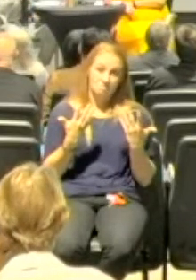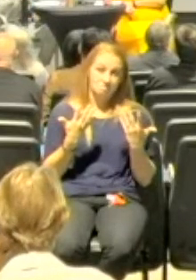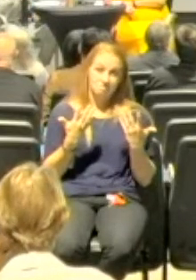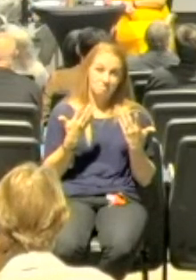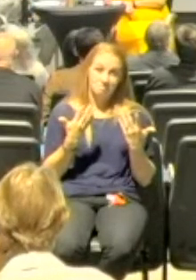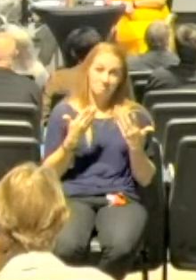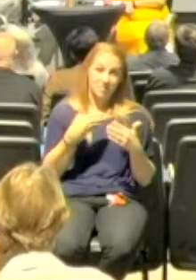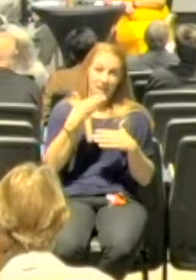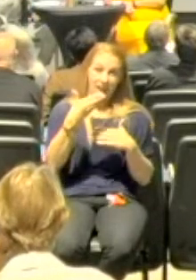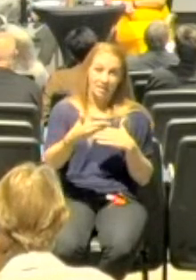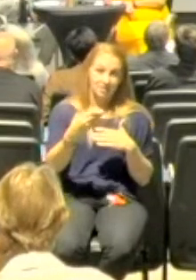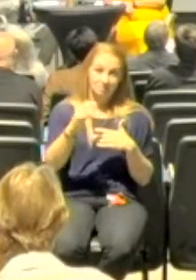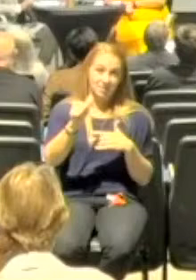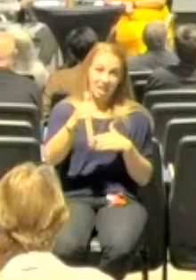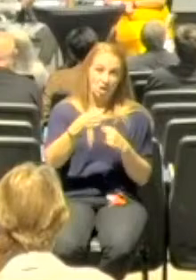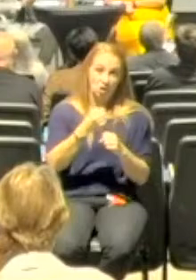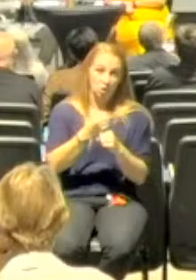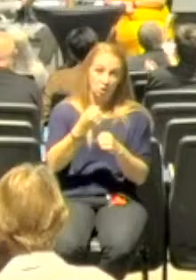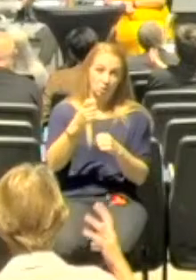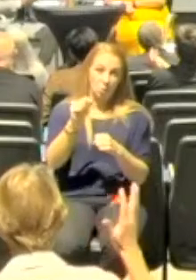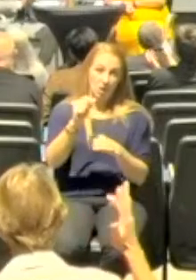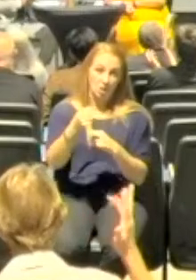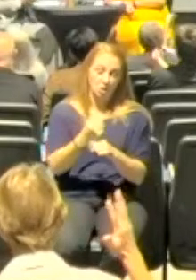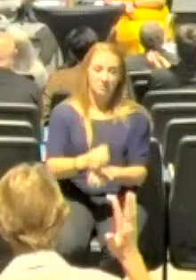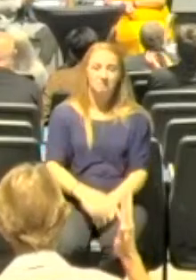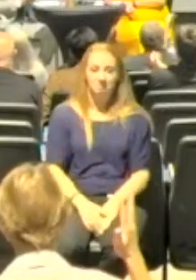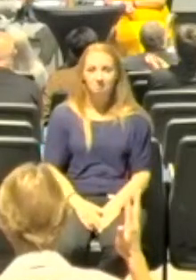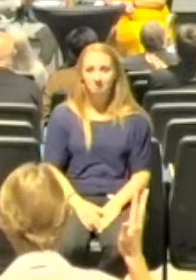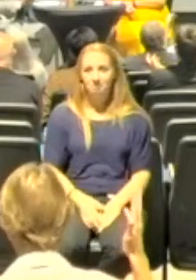bring. Wonderful, thank you.